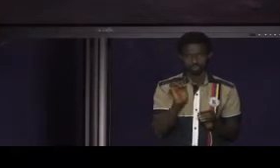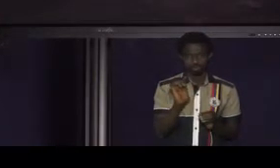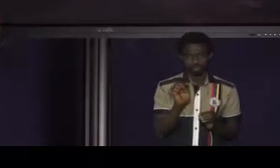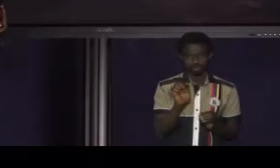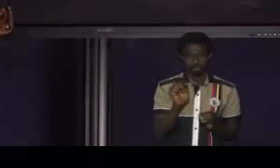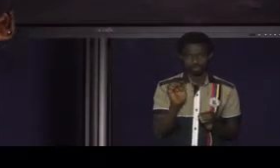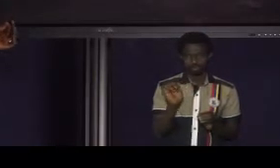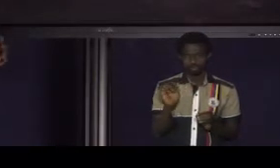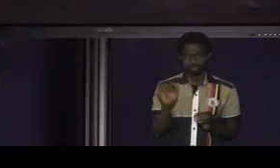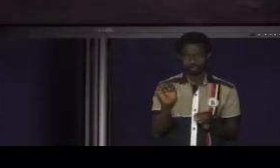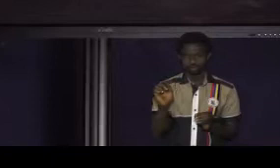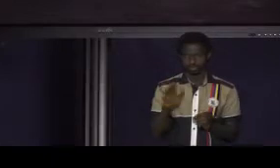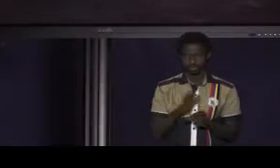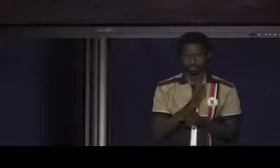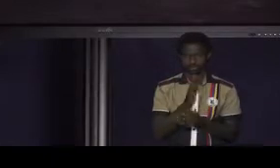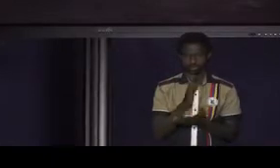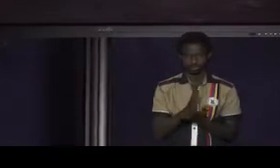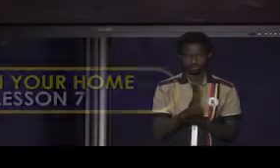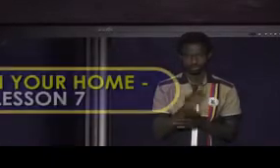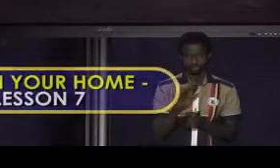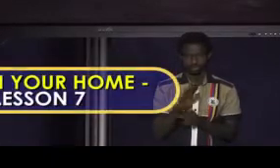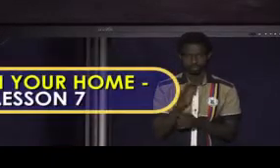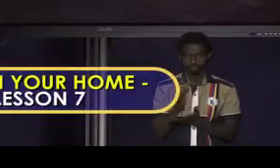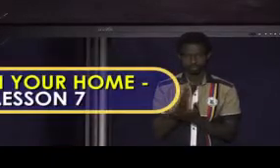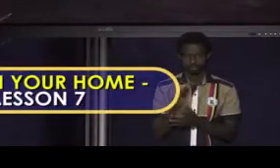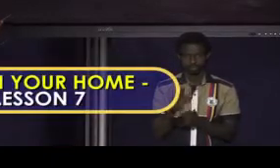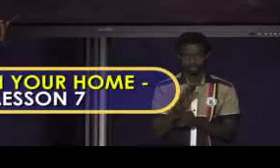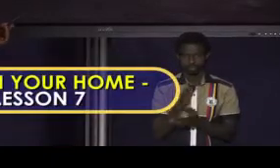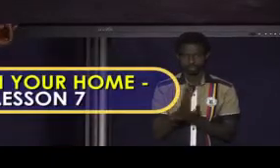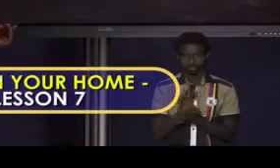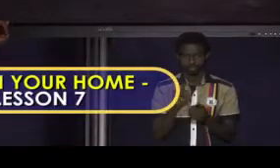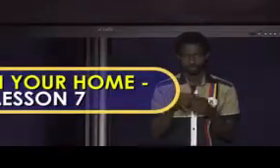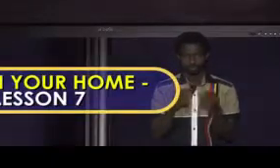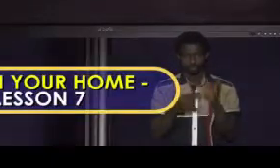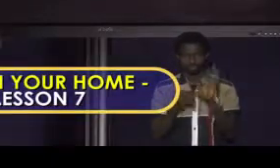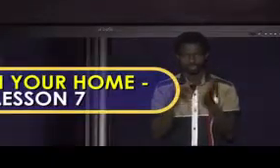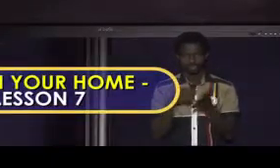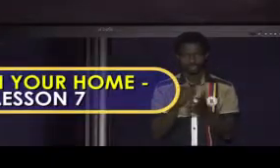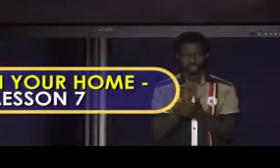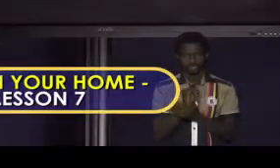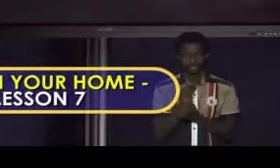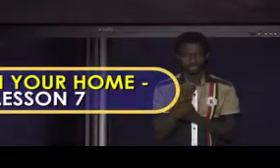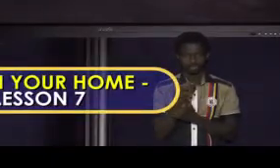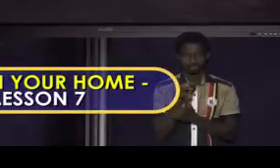the full stop, the full stop to show that it's an abbreviation.